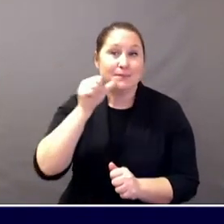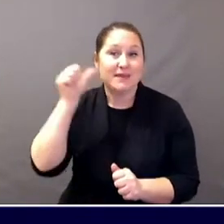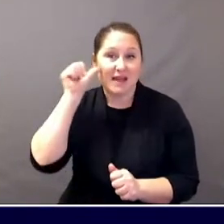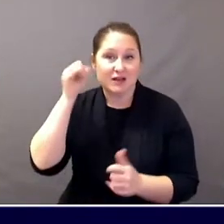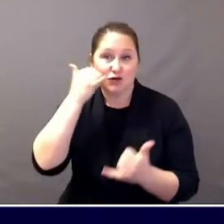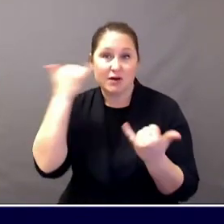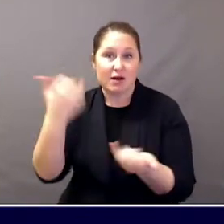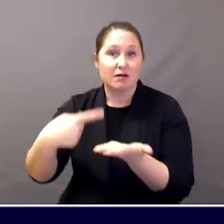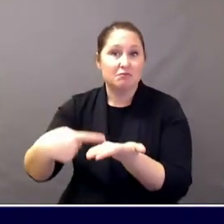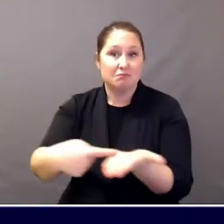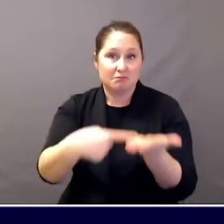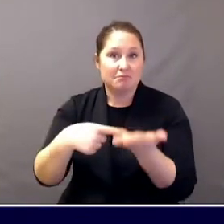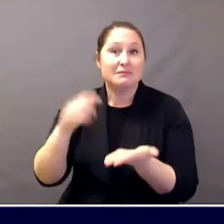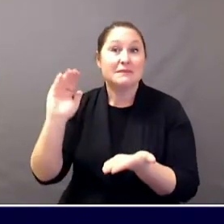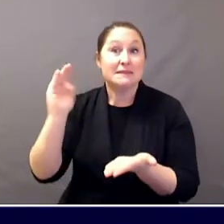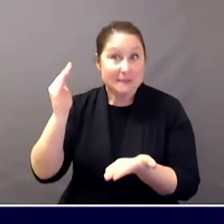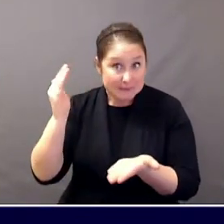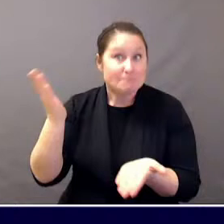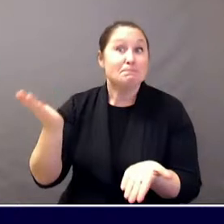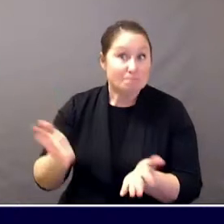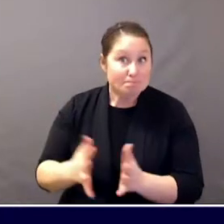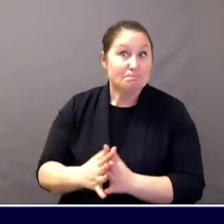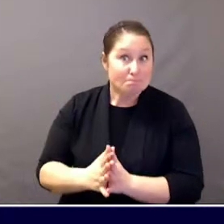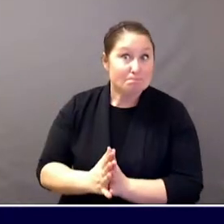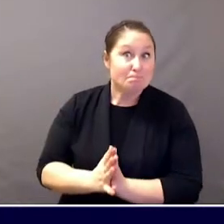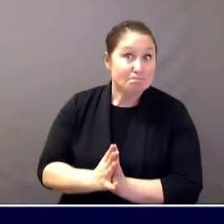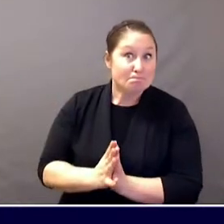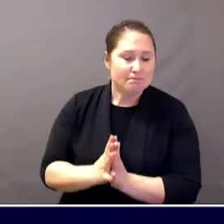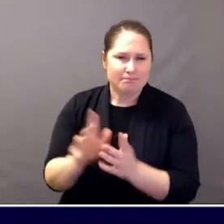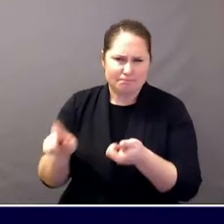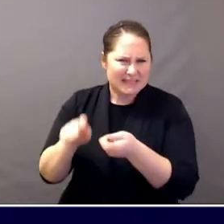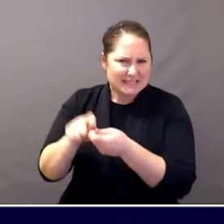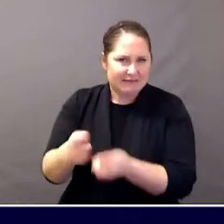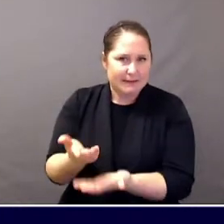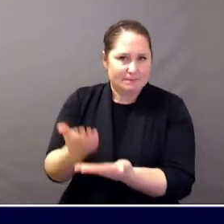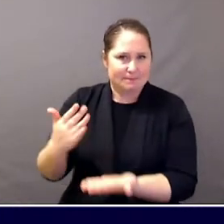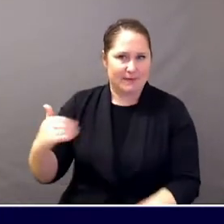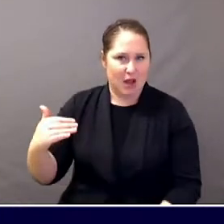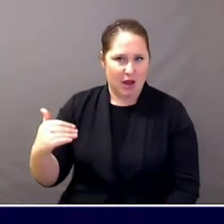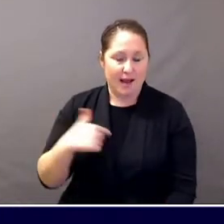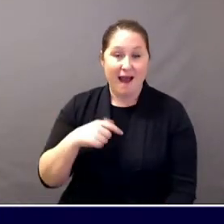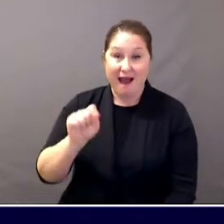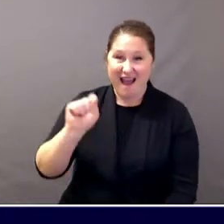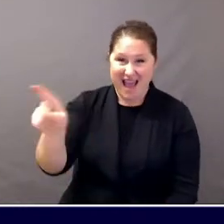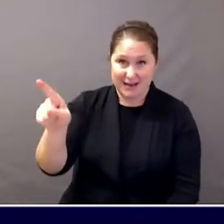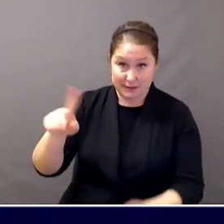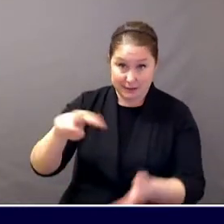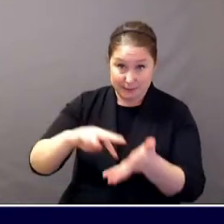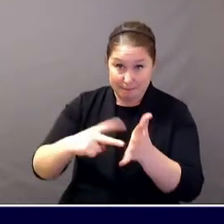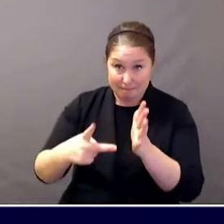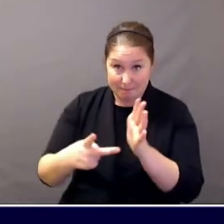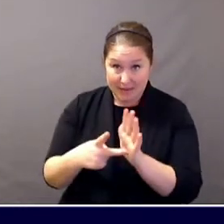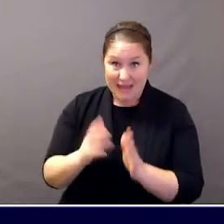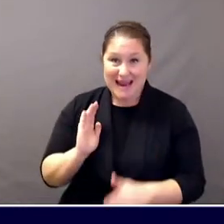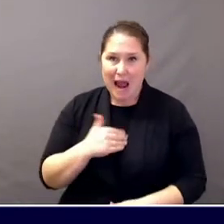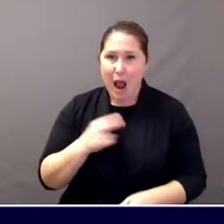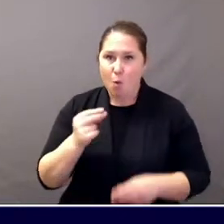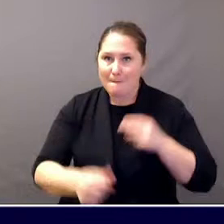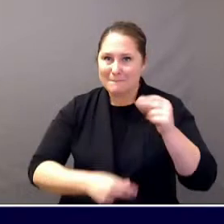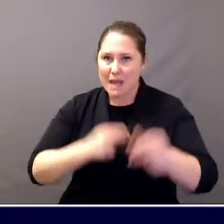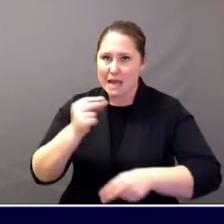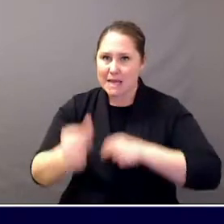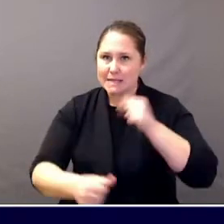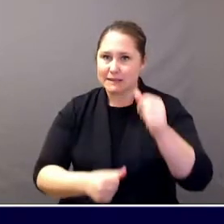call, but with no specifics. I think I asked specifically, do you mean the pace of getting into arms of